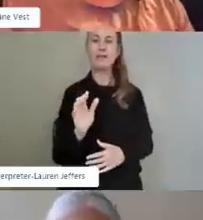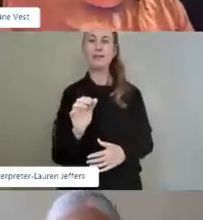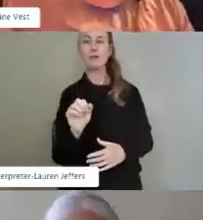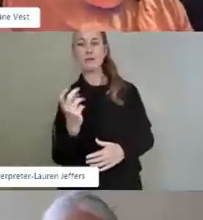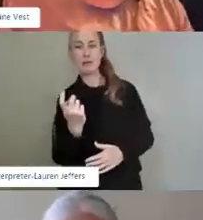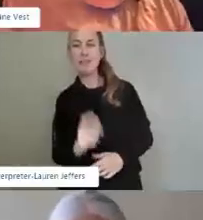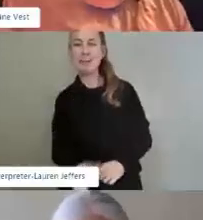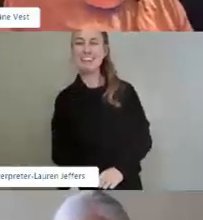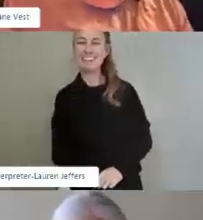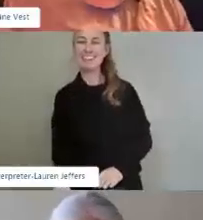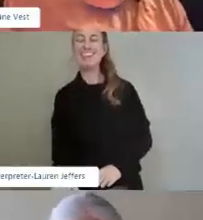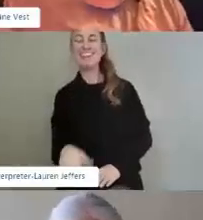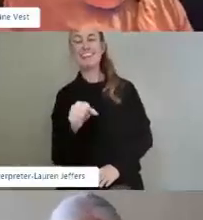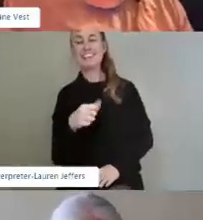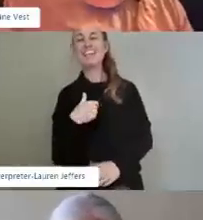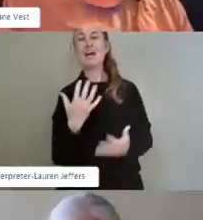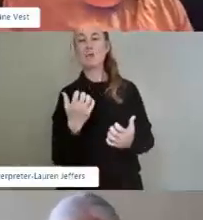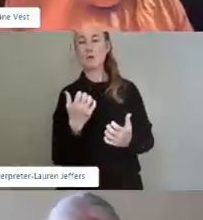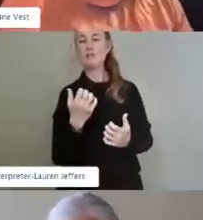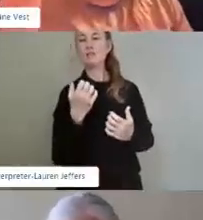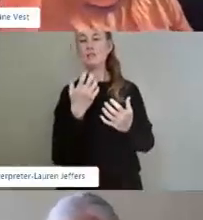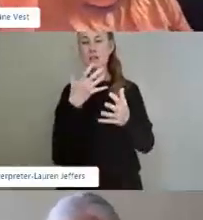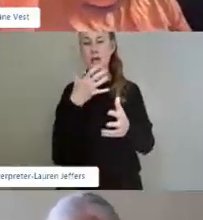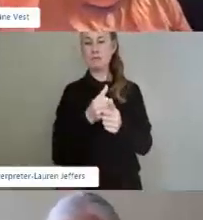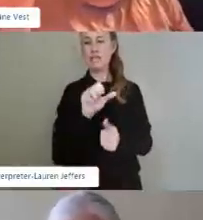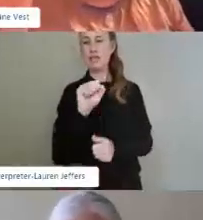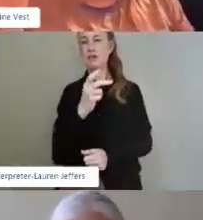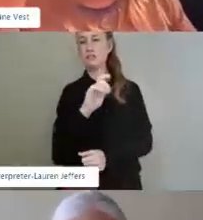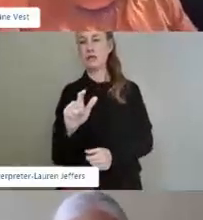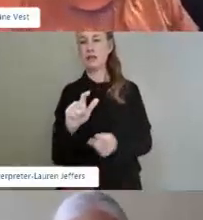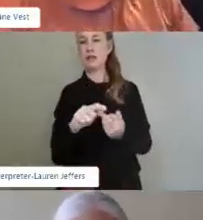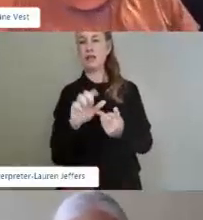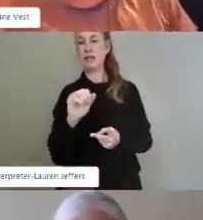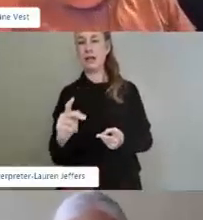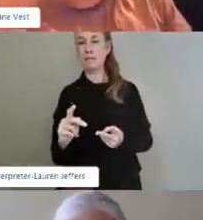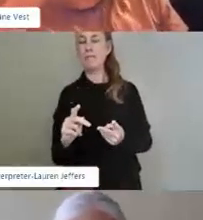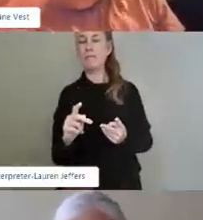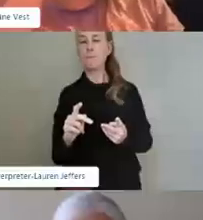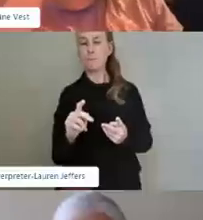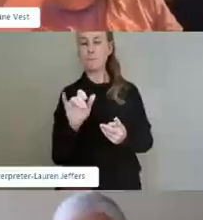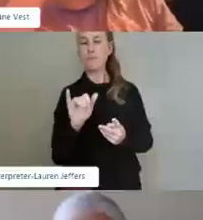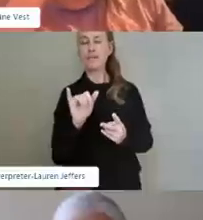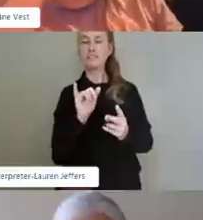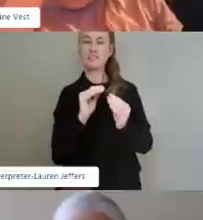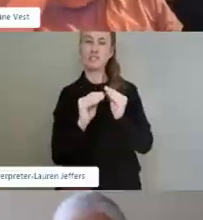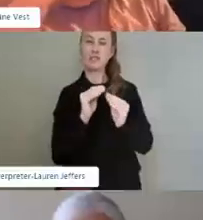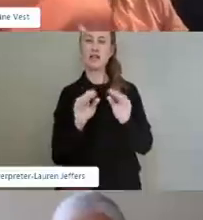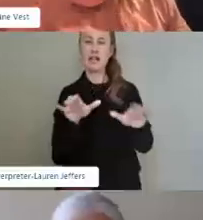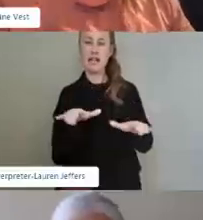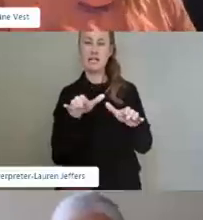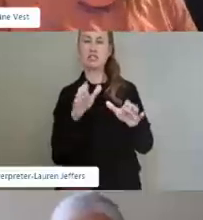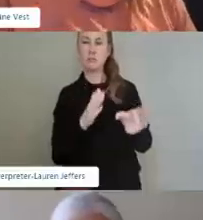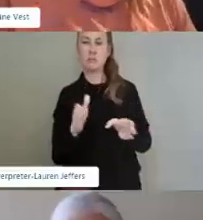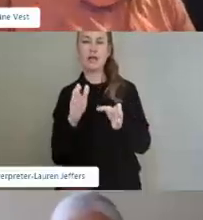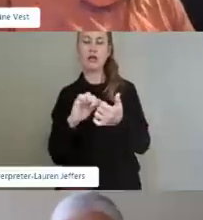something. But yes, I do want to give you guys an update on the spill and on the cap, and that is the corrective action plan. As